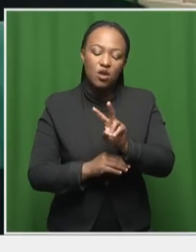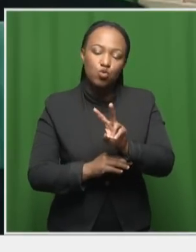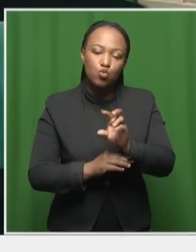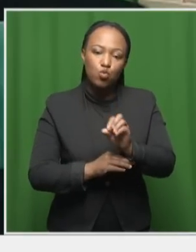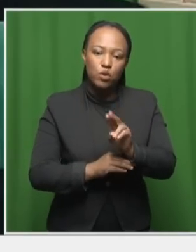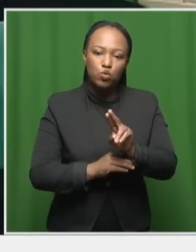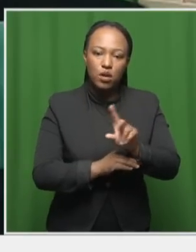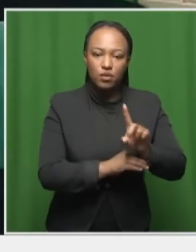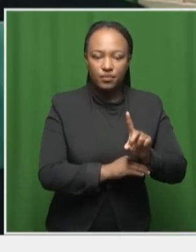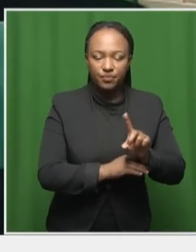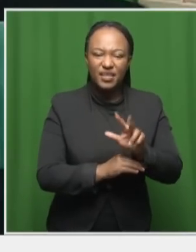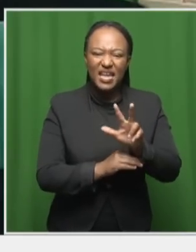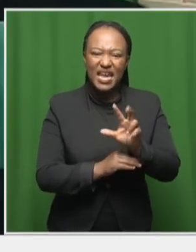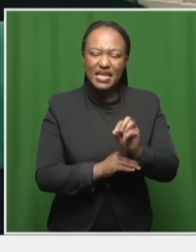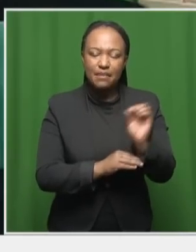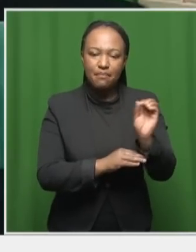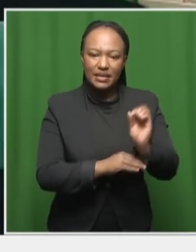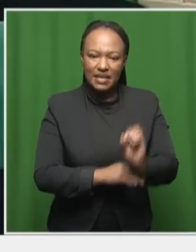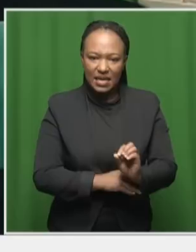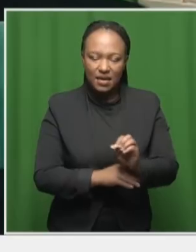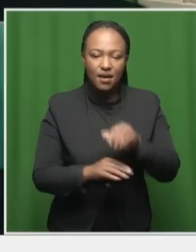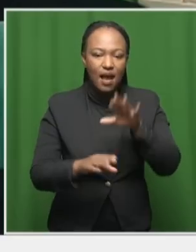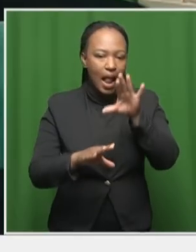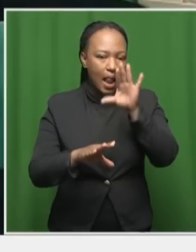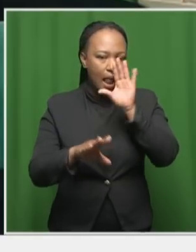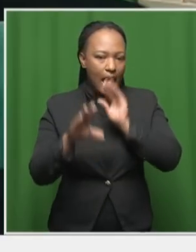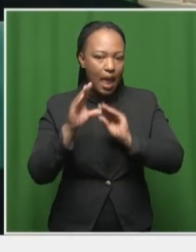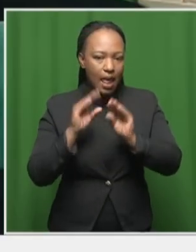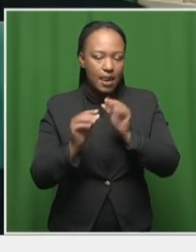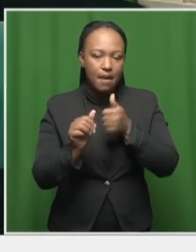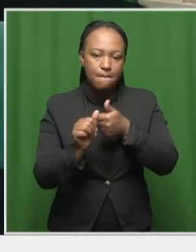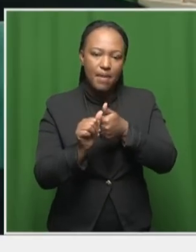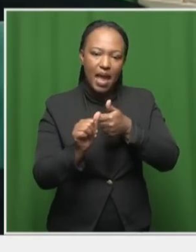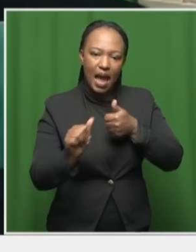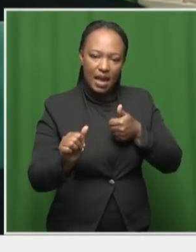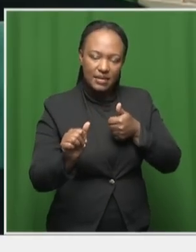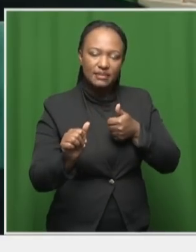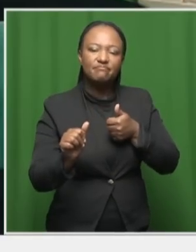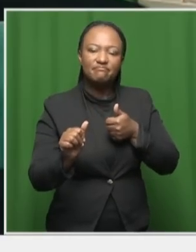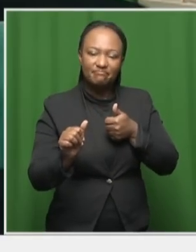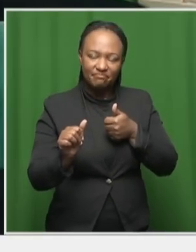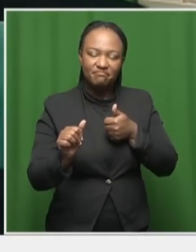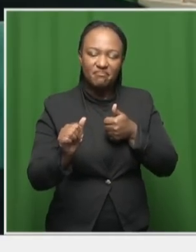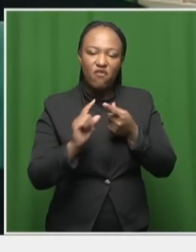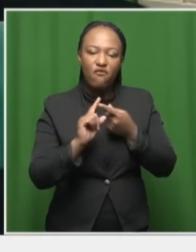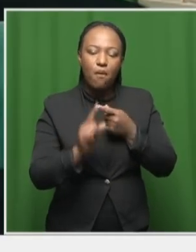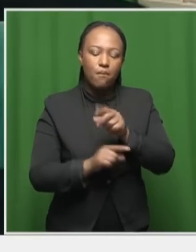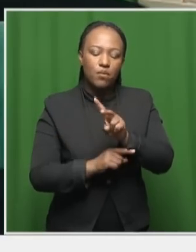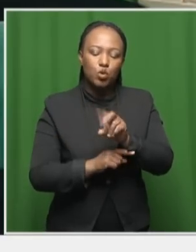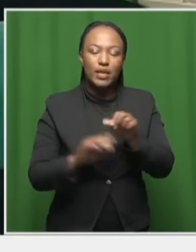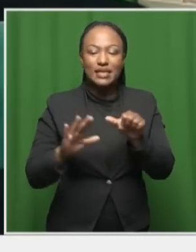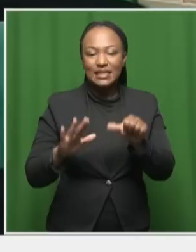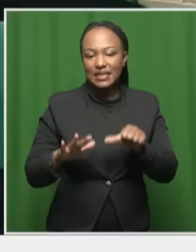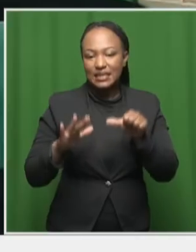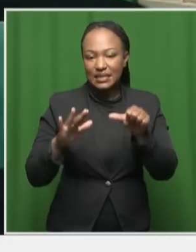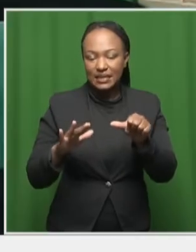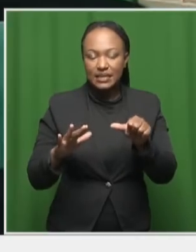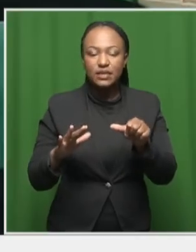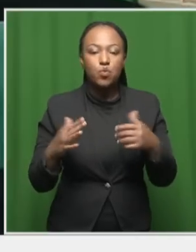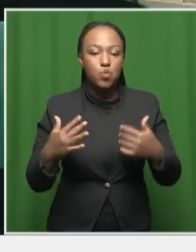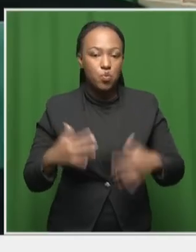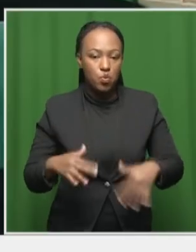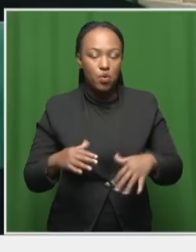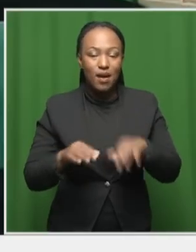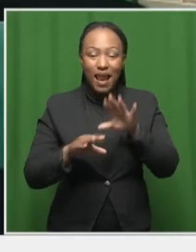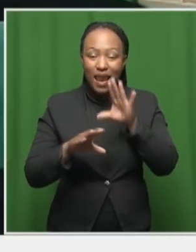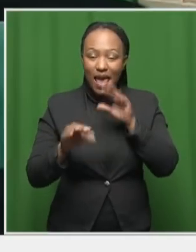2021 was about 80% of the year of learning behind the average South African child from 2016. So those are really incredible